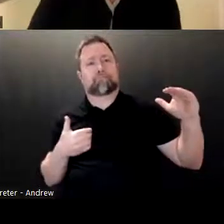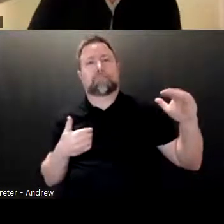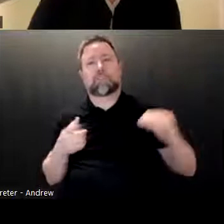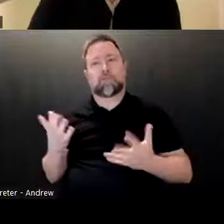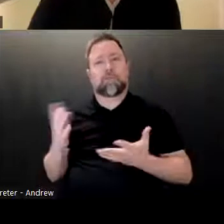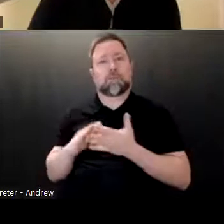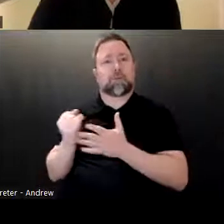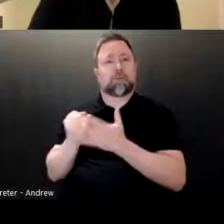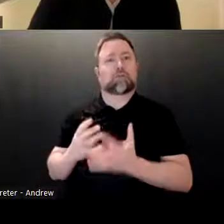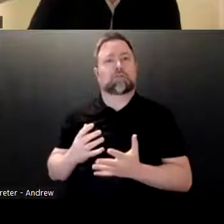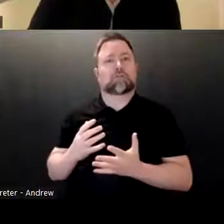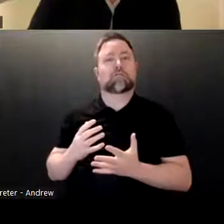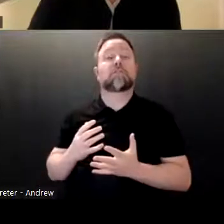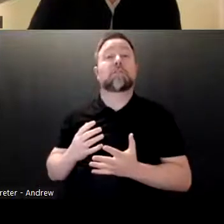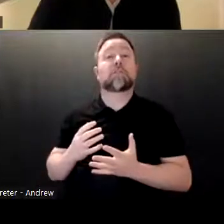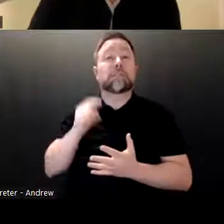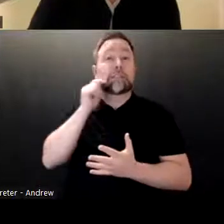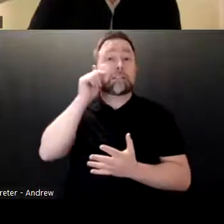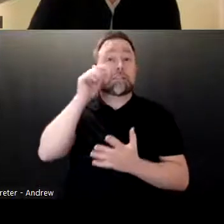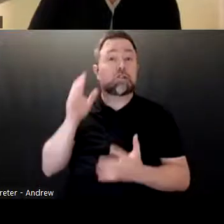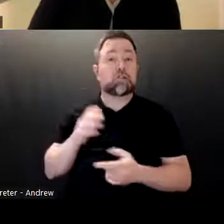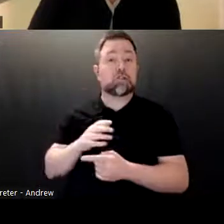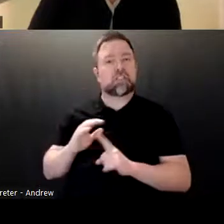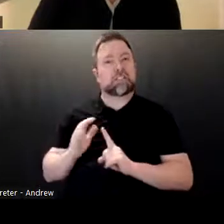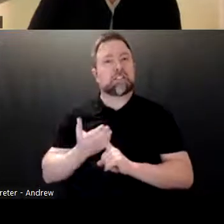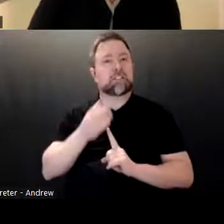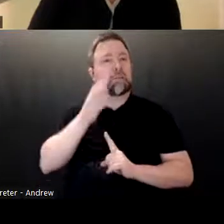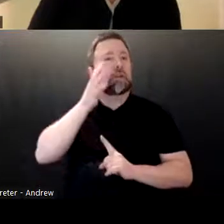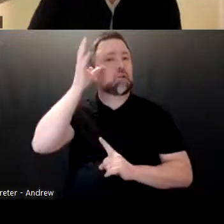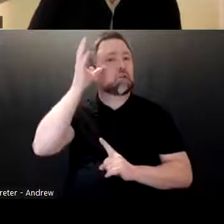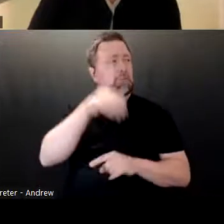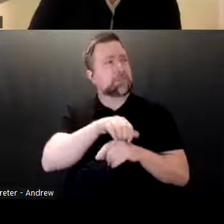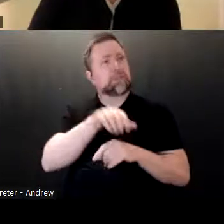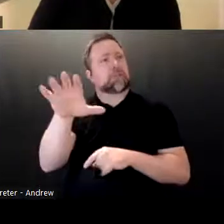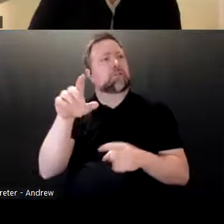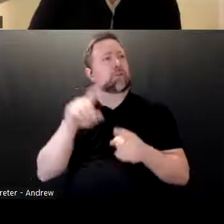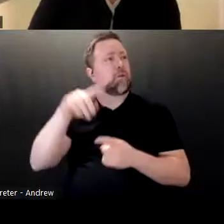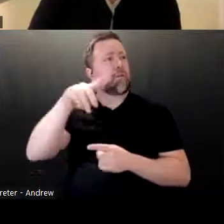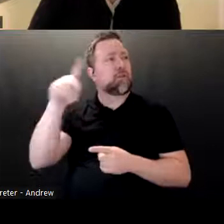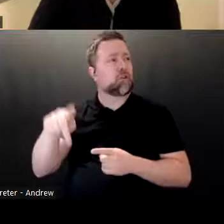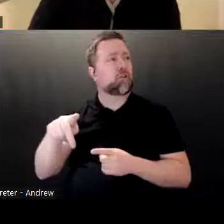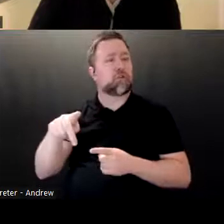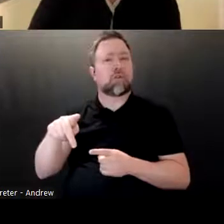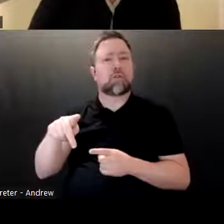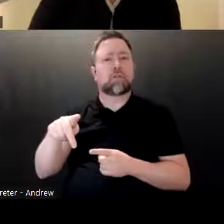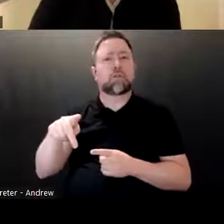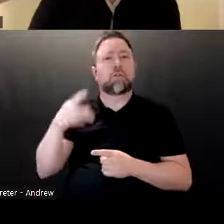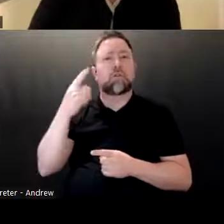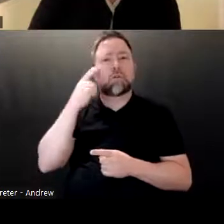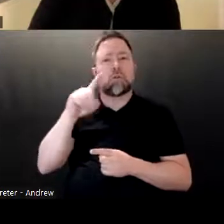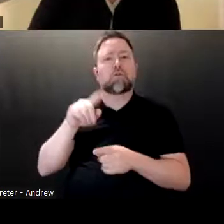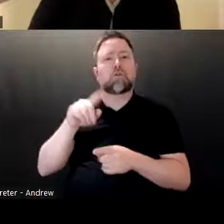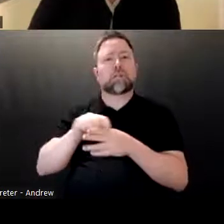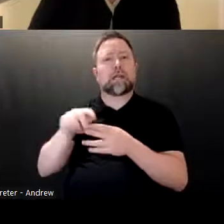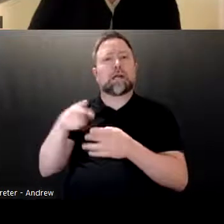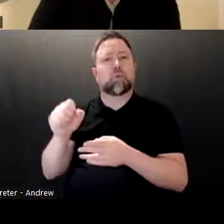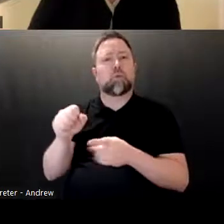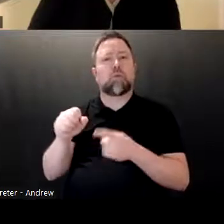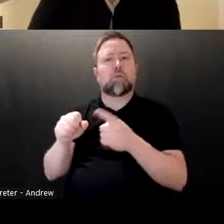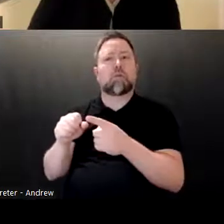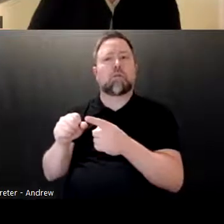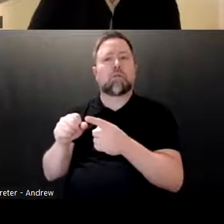in the Pocono Mountains, where they had a summer cottage. Esherick, again, is second from the left. And from a really young